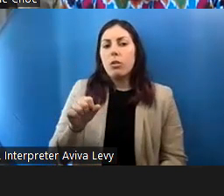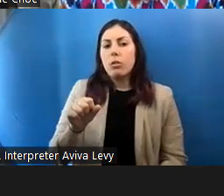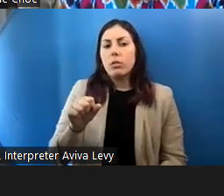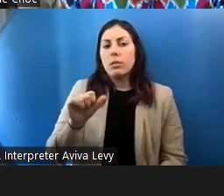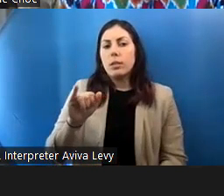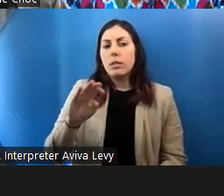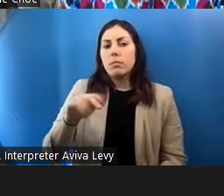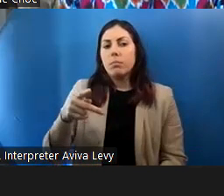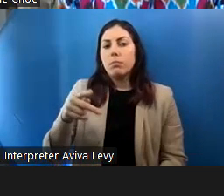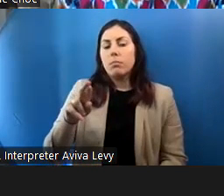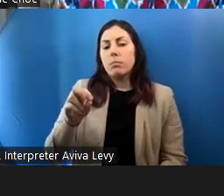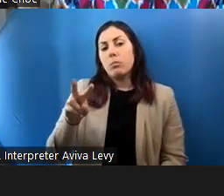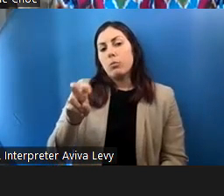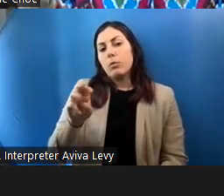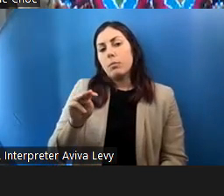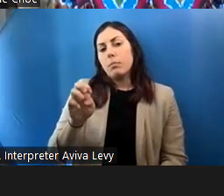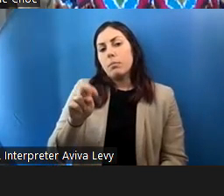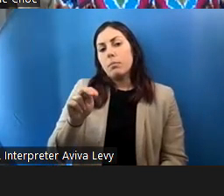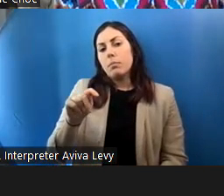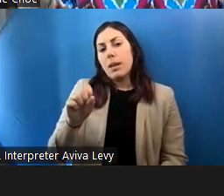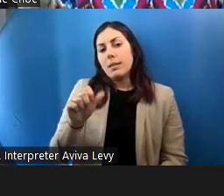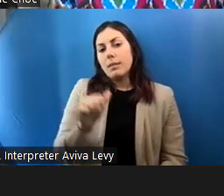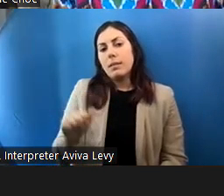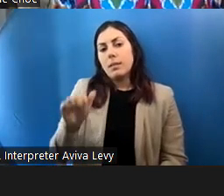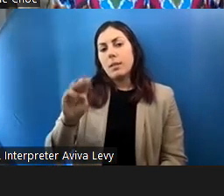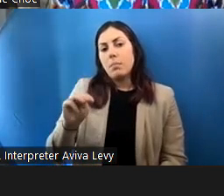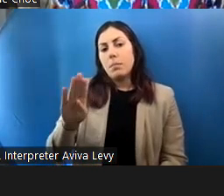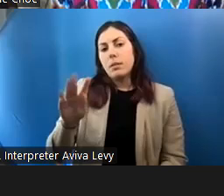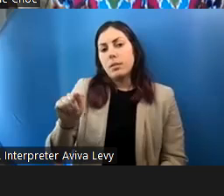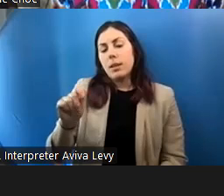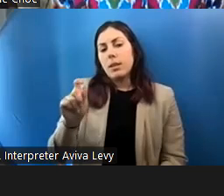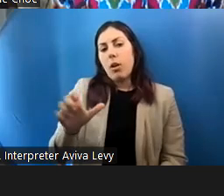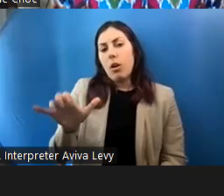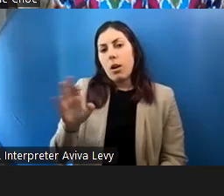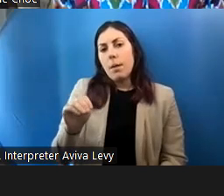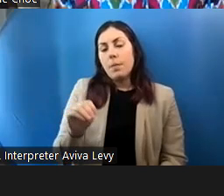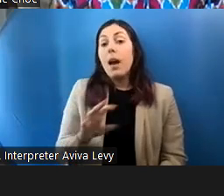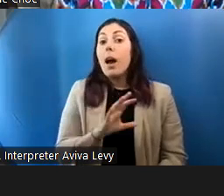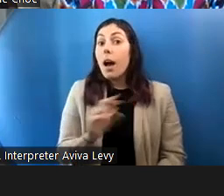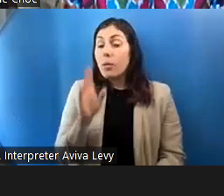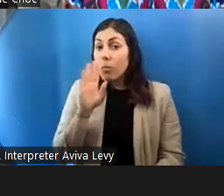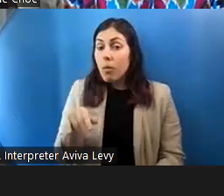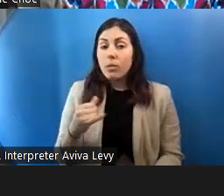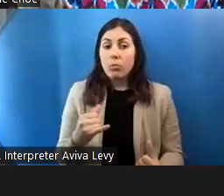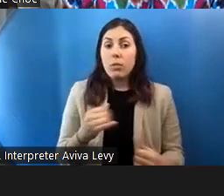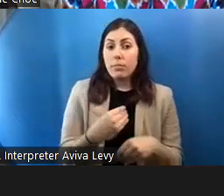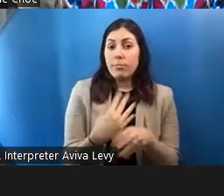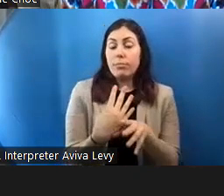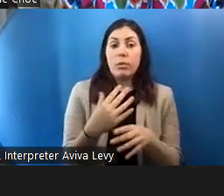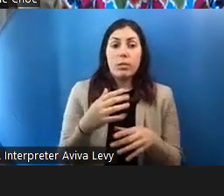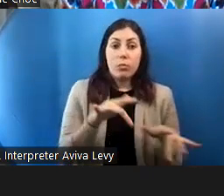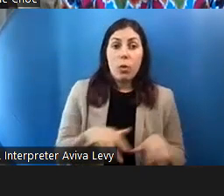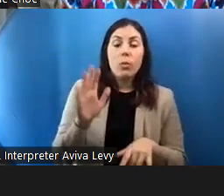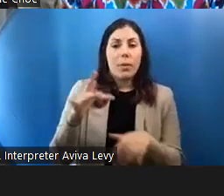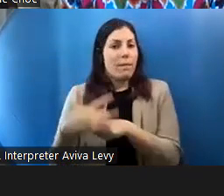rugglesinmprovements@mbta.com. And again, following this meeting in the next few days, this presentation, both the recording and the